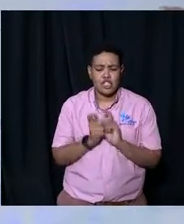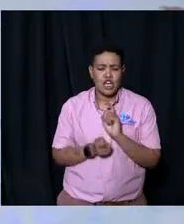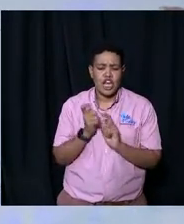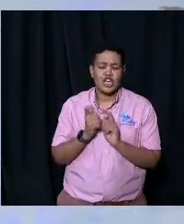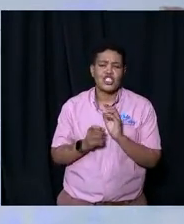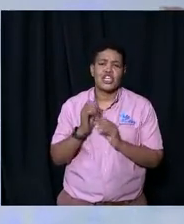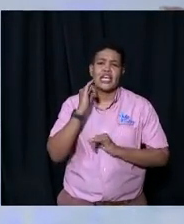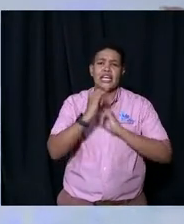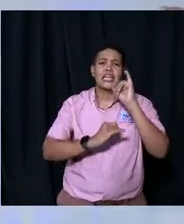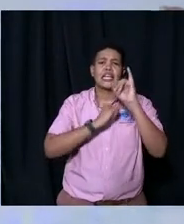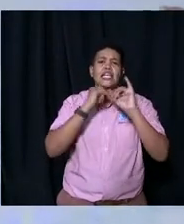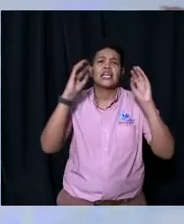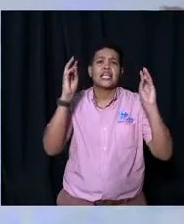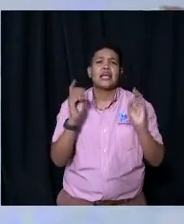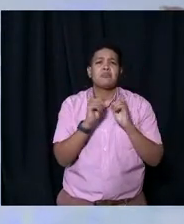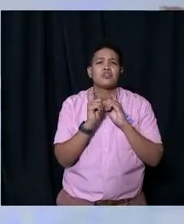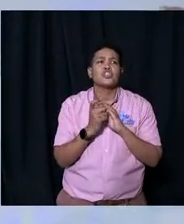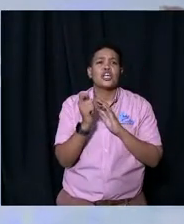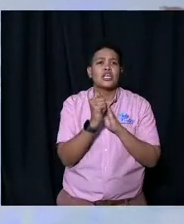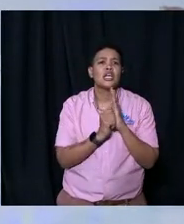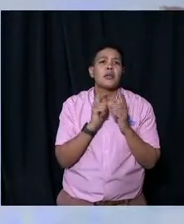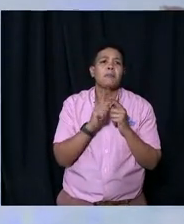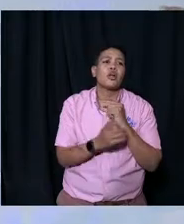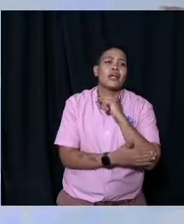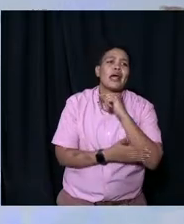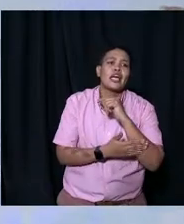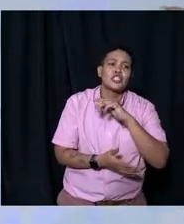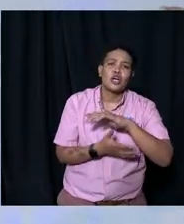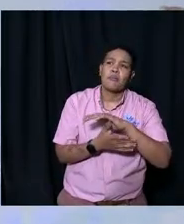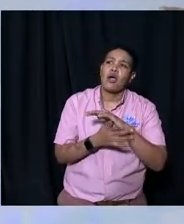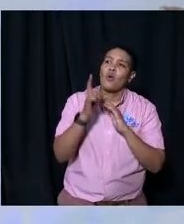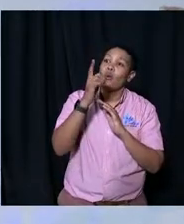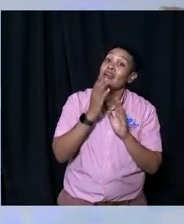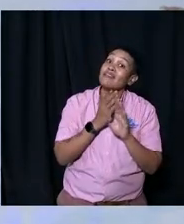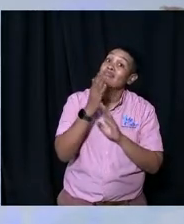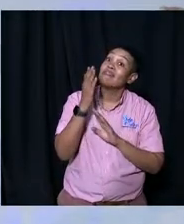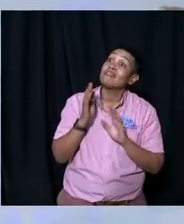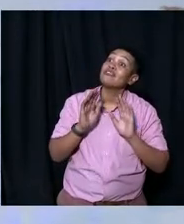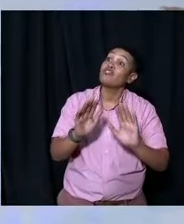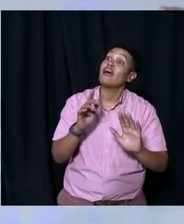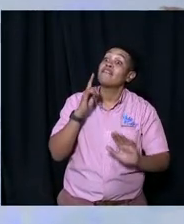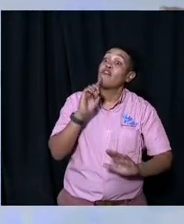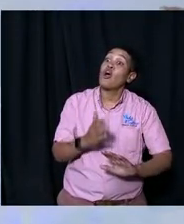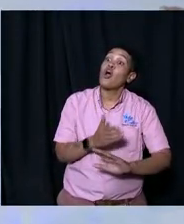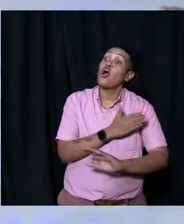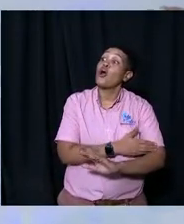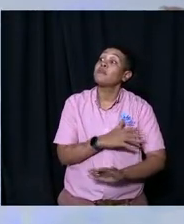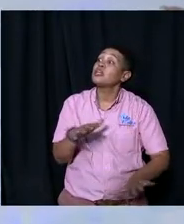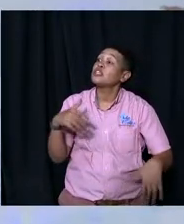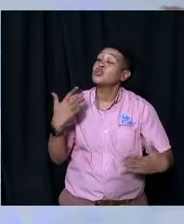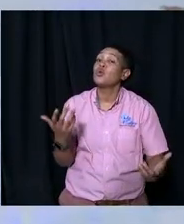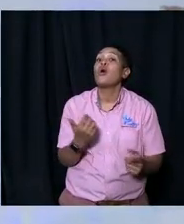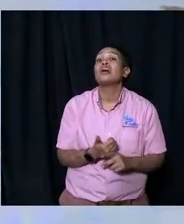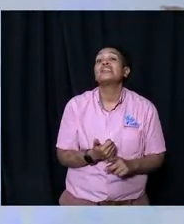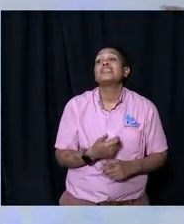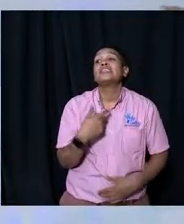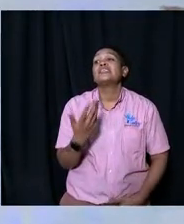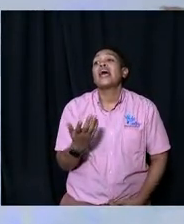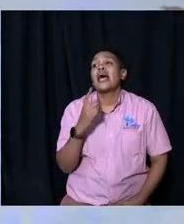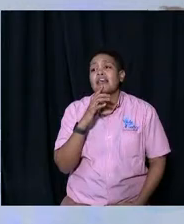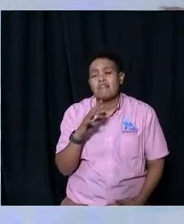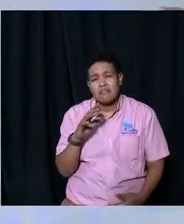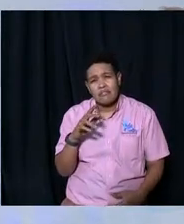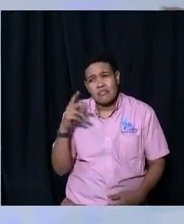the international climate change agenda and national priorities. One of the key drivers for the update is the